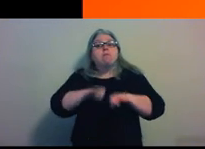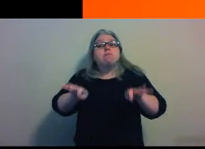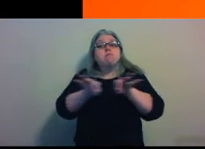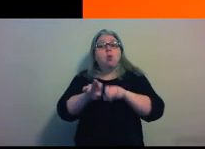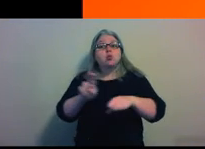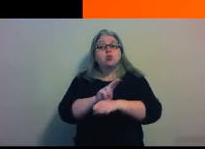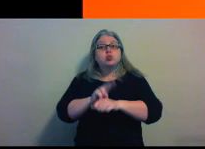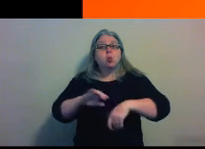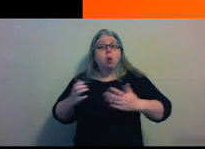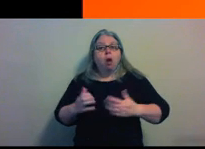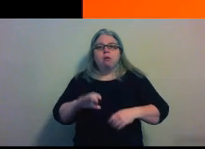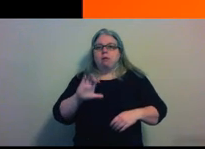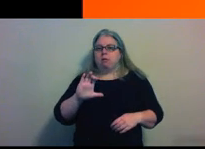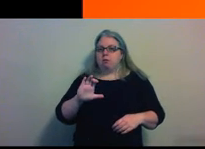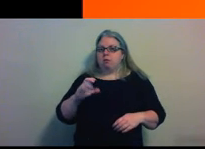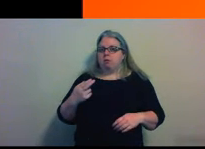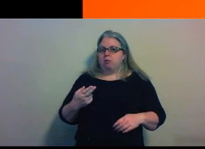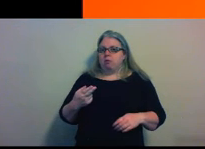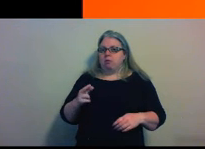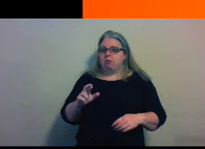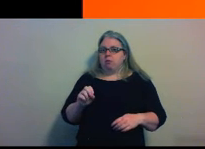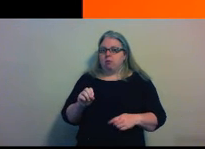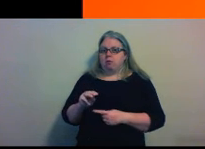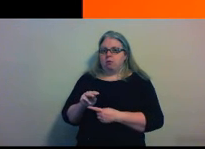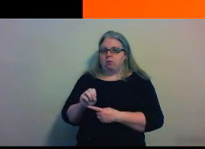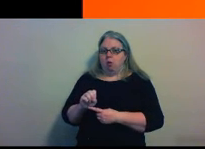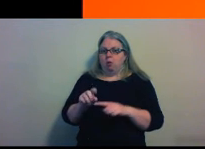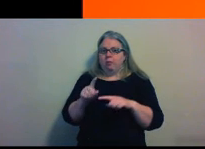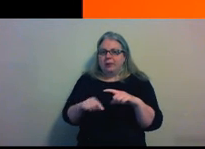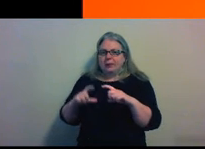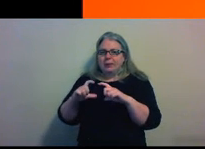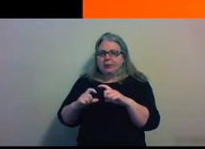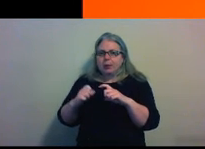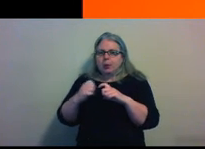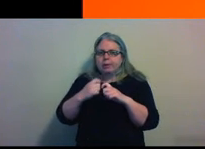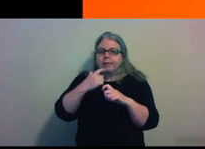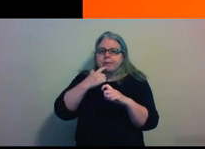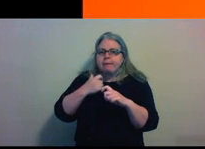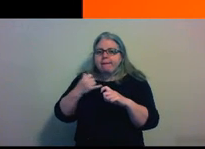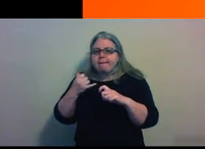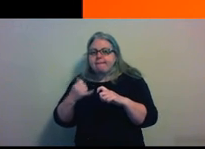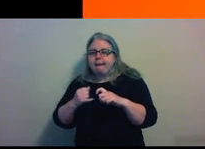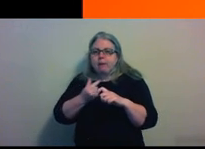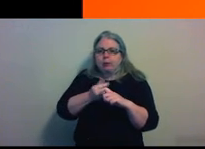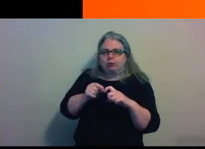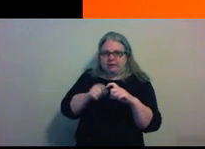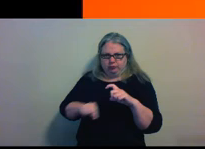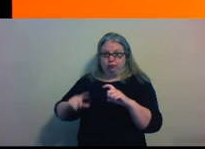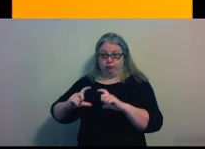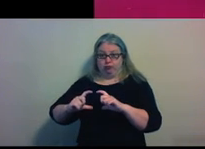not Safari. It's also best to make sure that your browser is fully updated so it works properly.